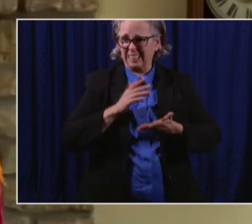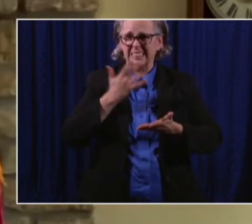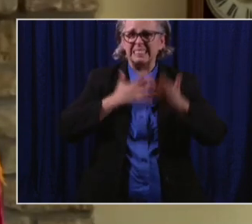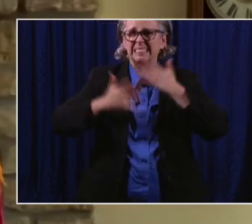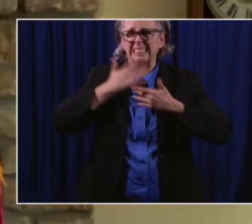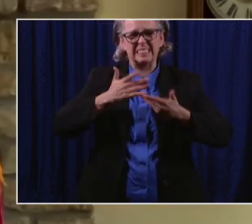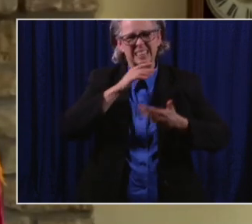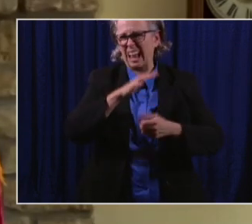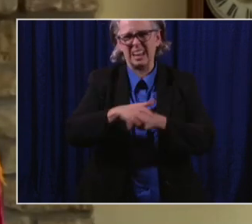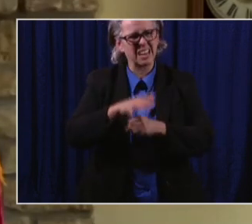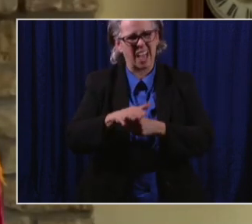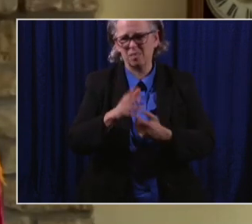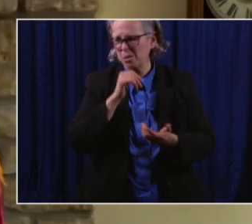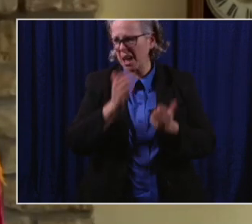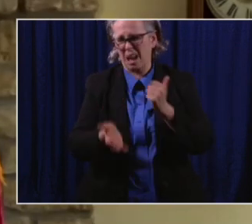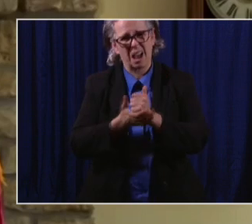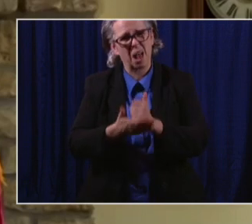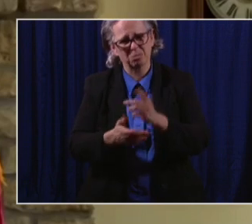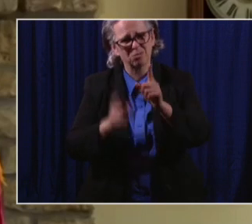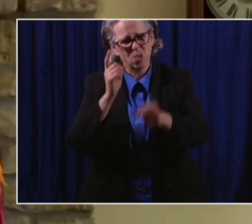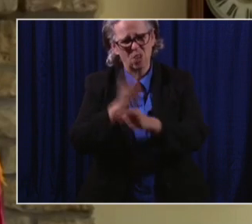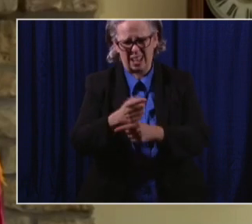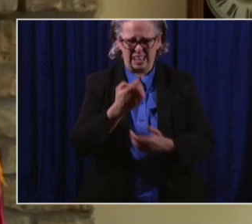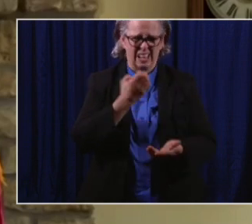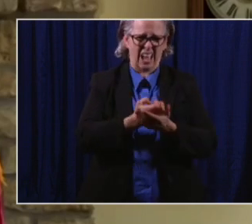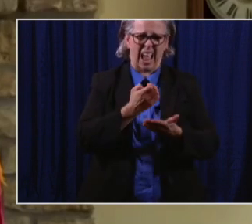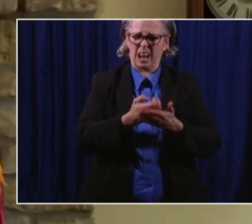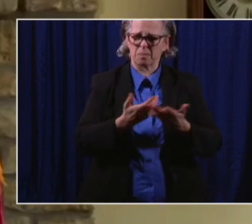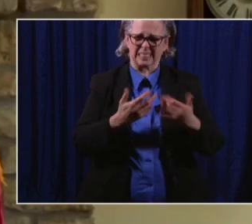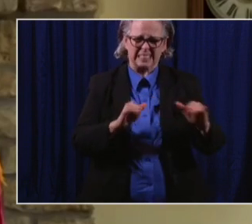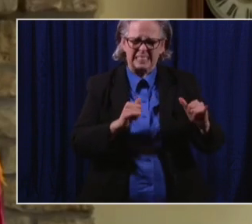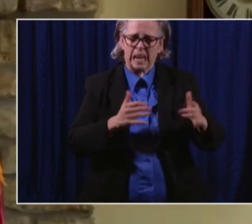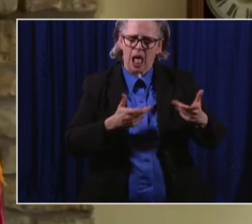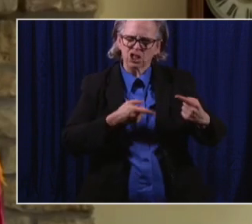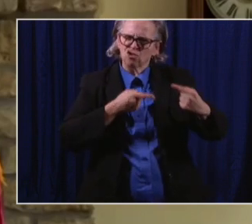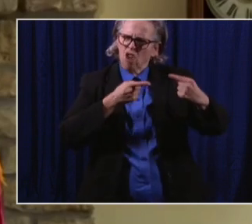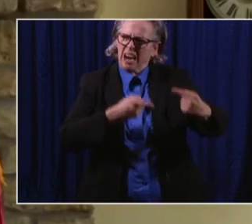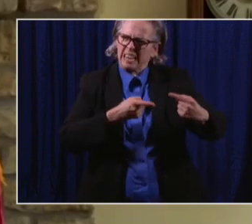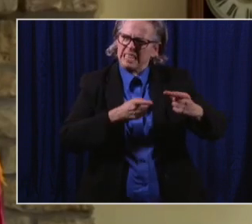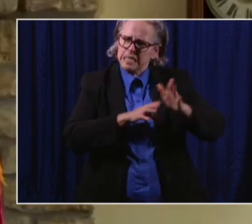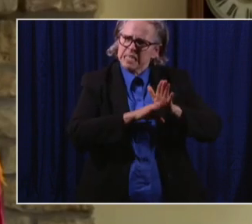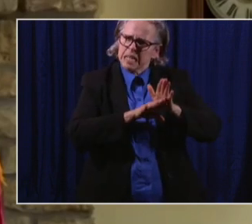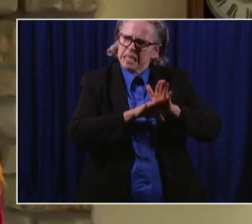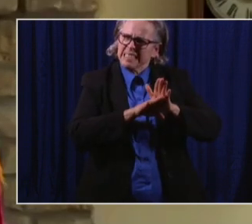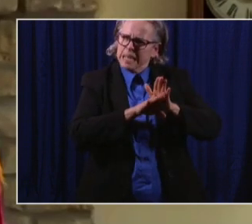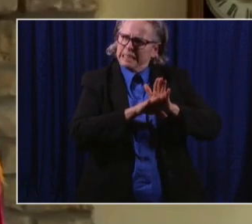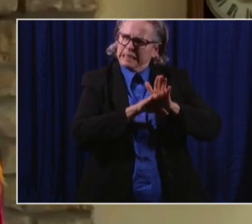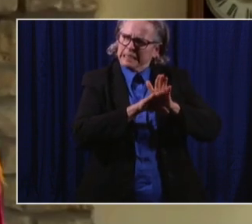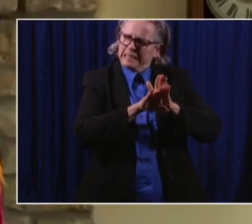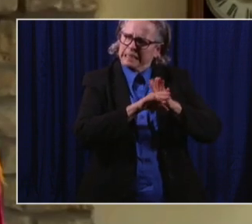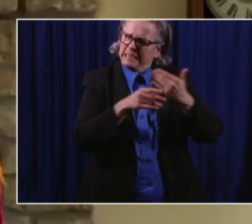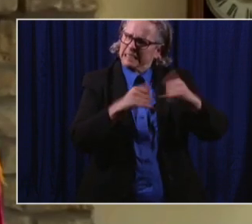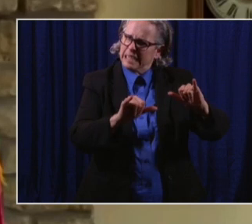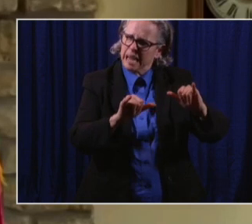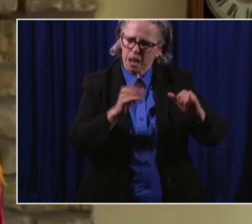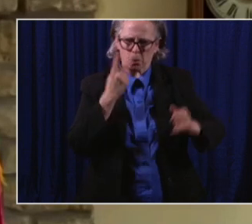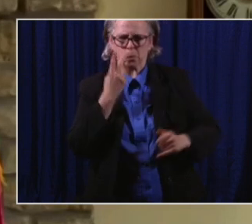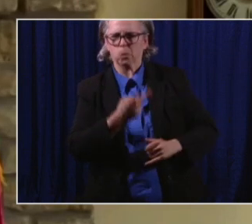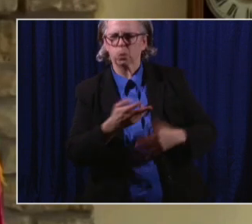downturn in the economy. I mean, we're battling back. We're doing things, but we still have a lot of people hurting,